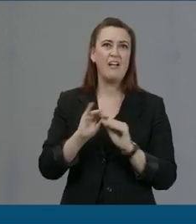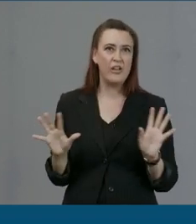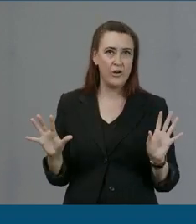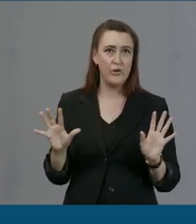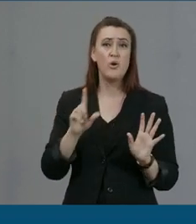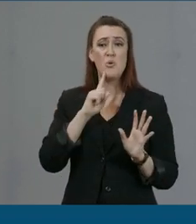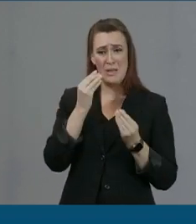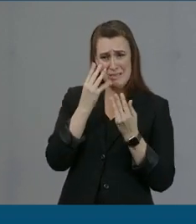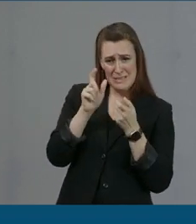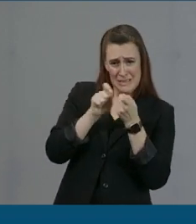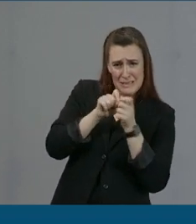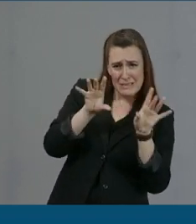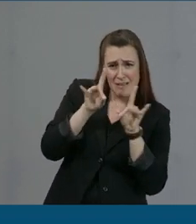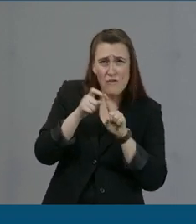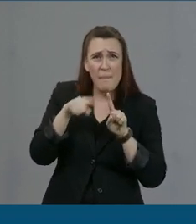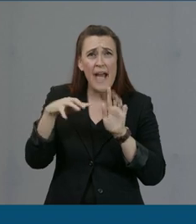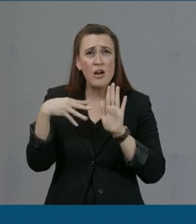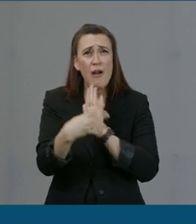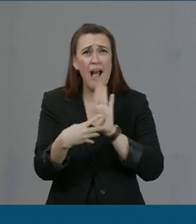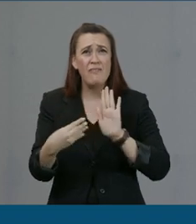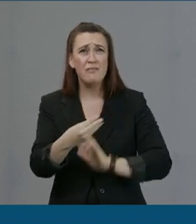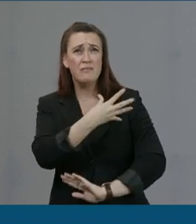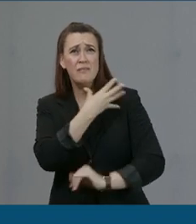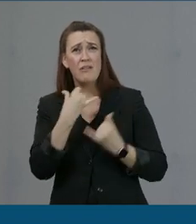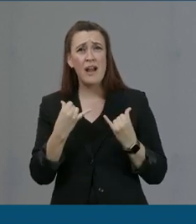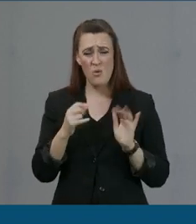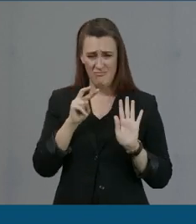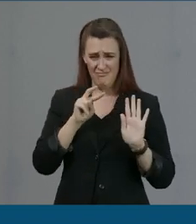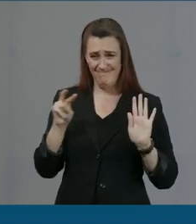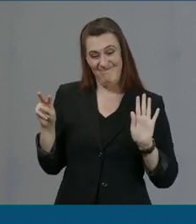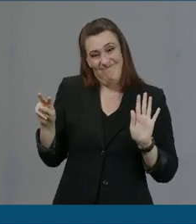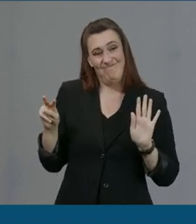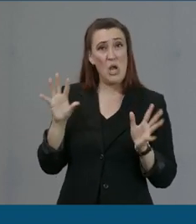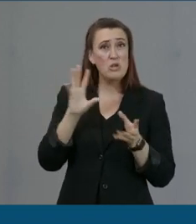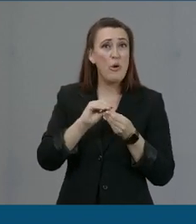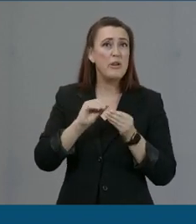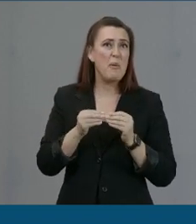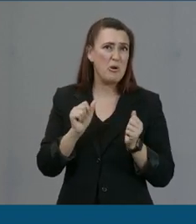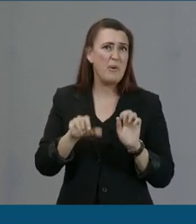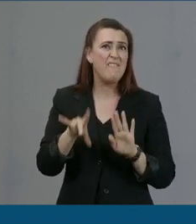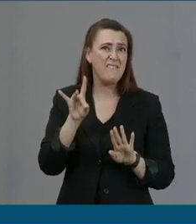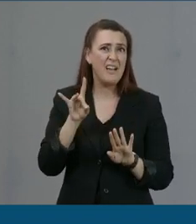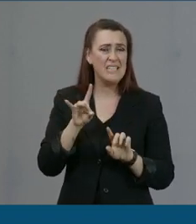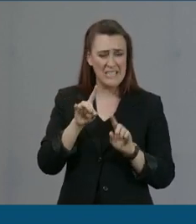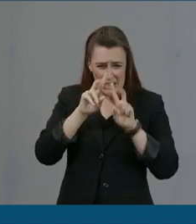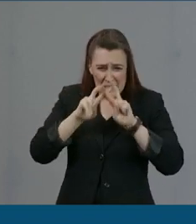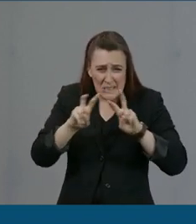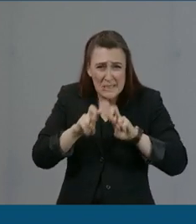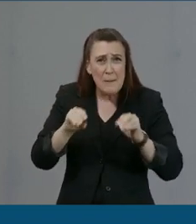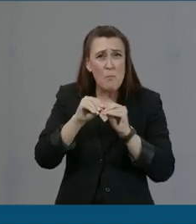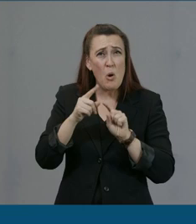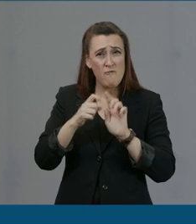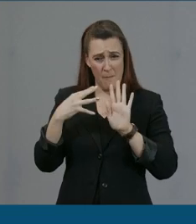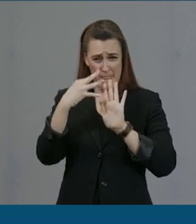much except the number of cases. If you were going to look for anything beyond that,